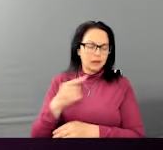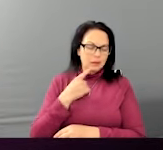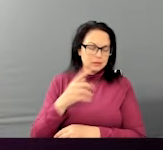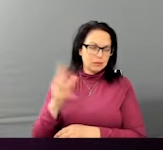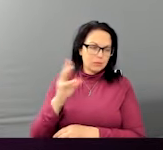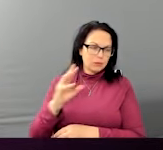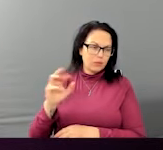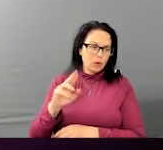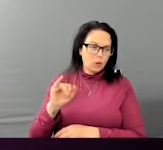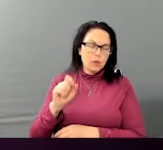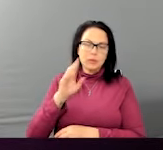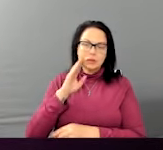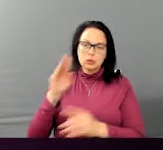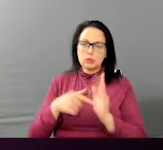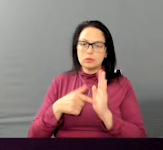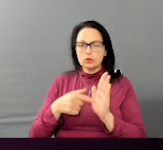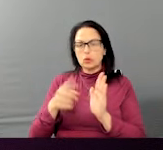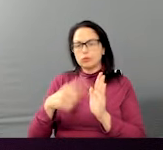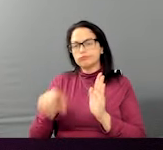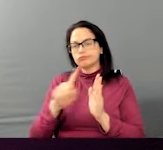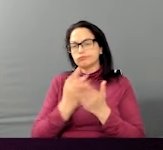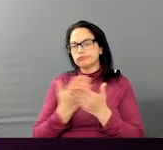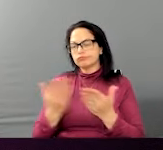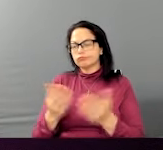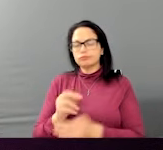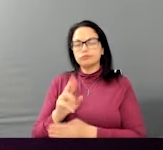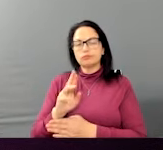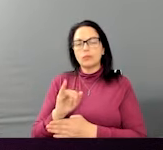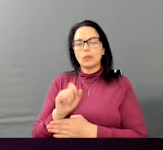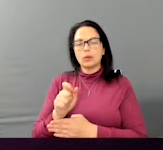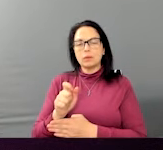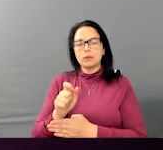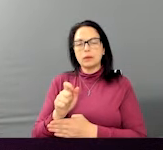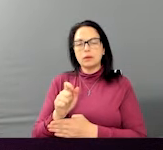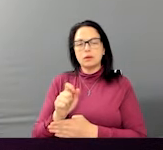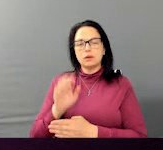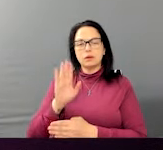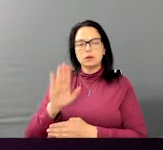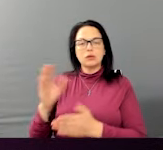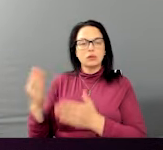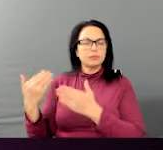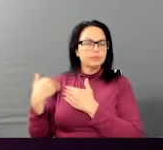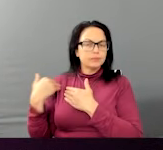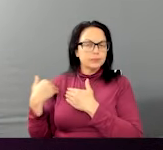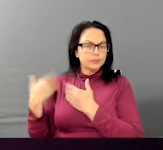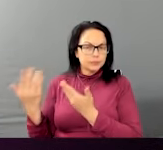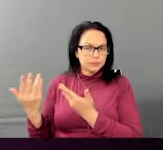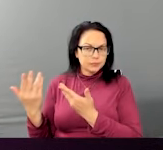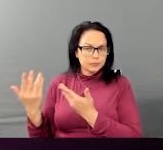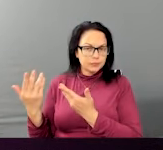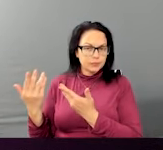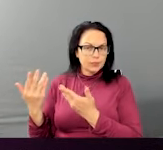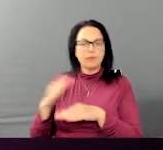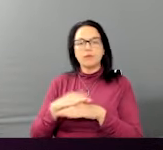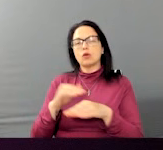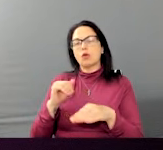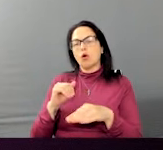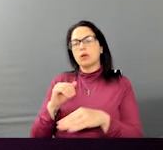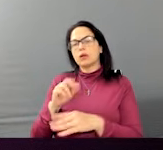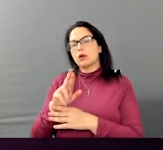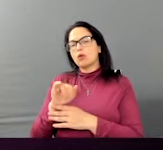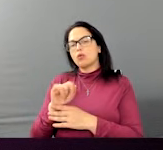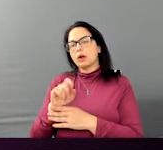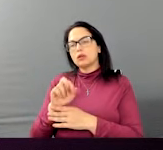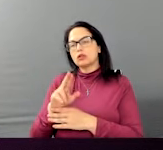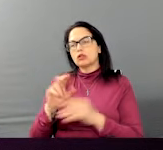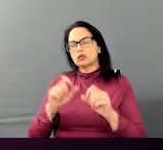just expose things to you. In Remix, you're responsible for calling render to string or render to pipeable